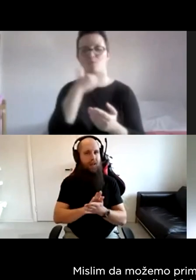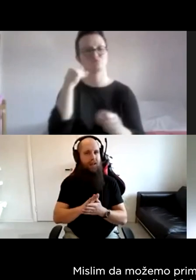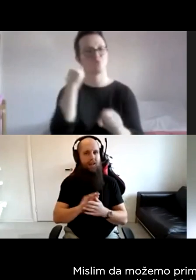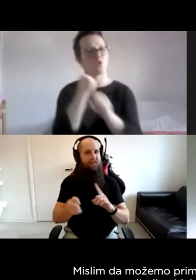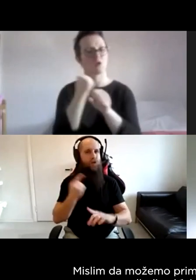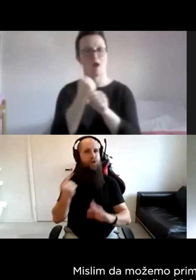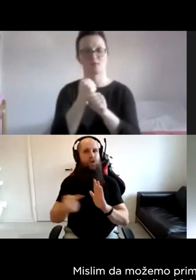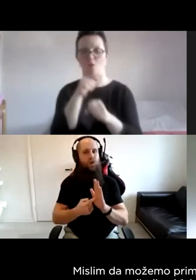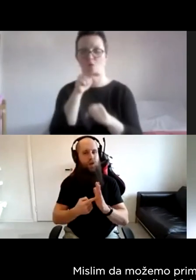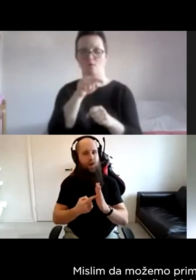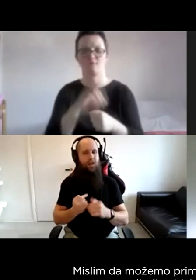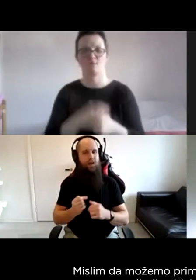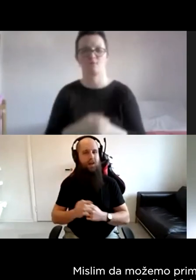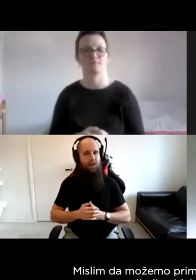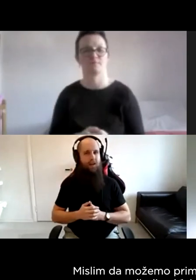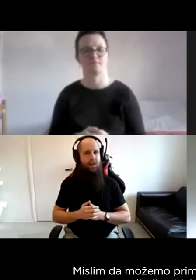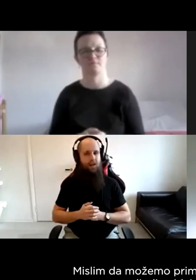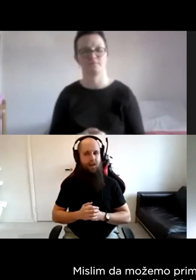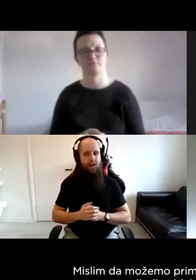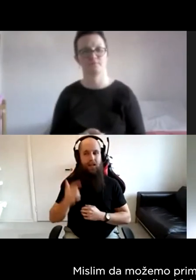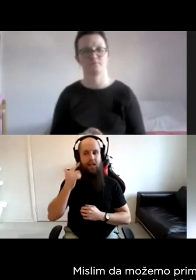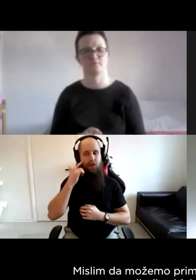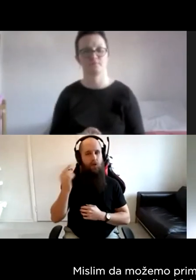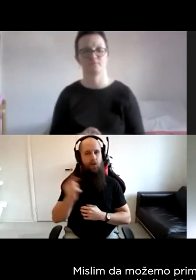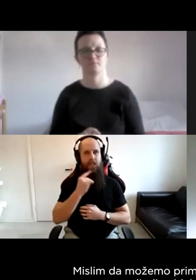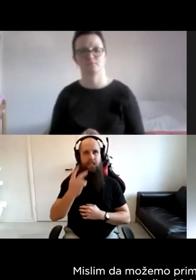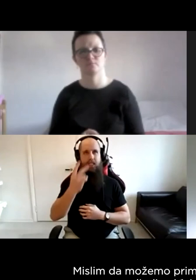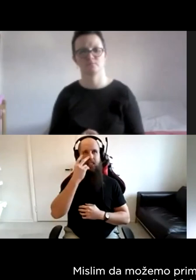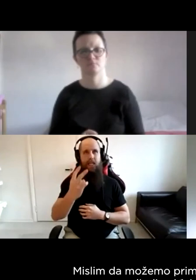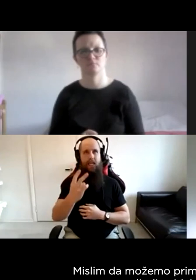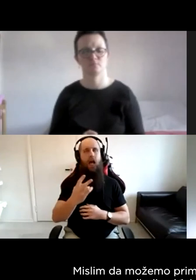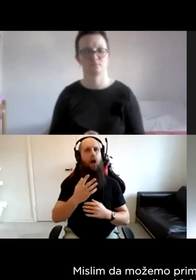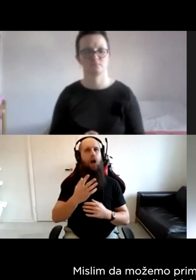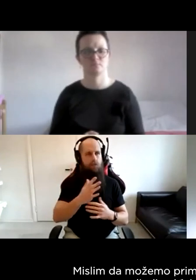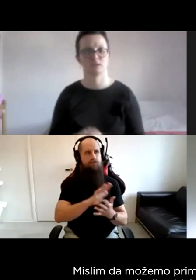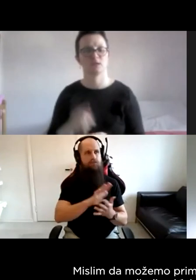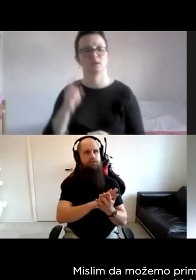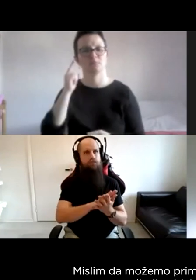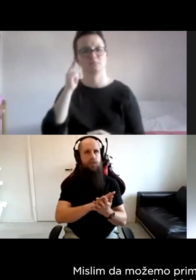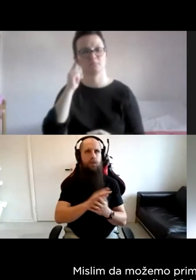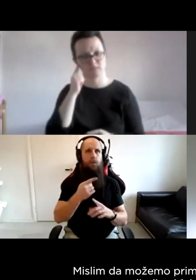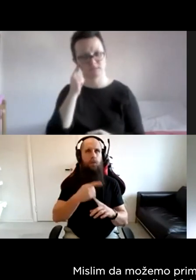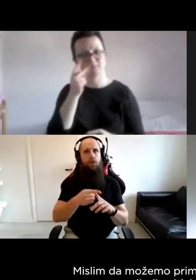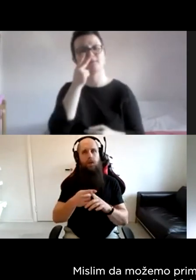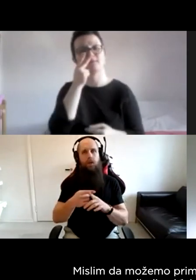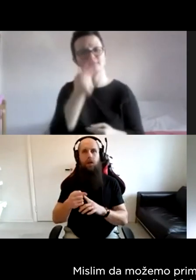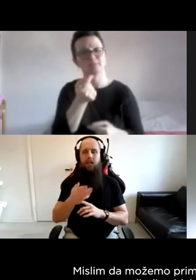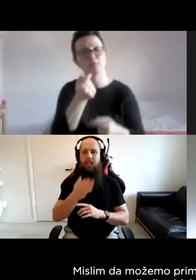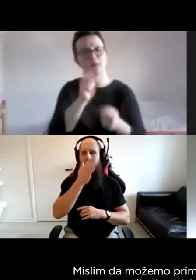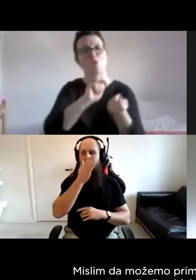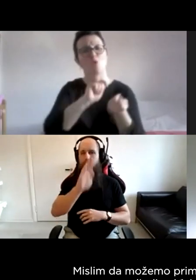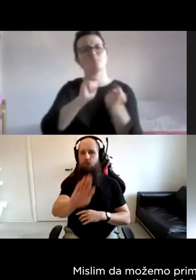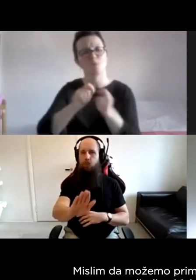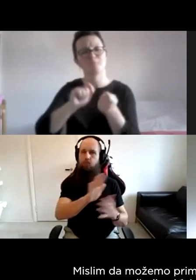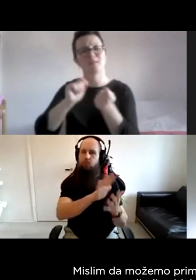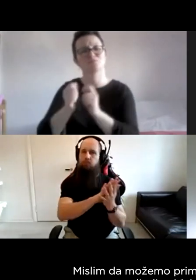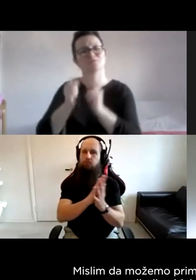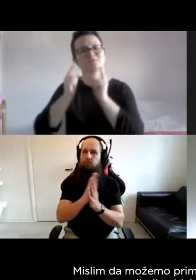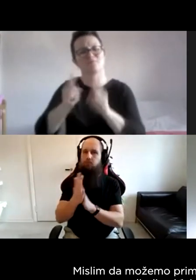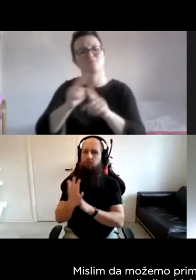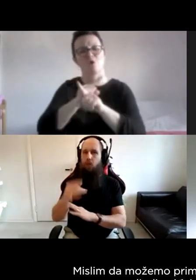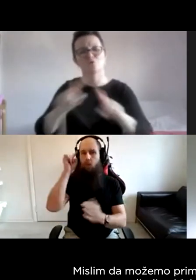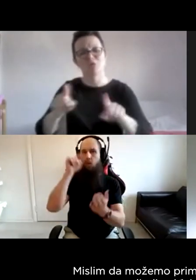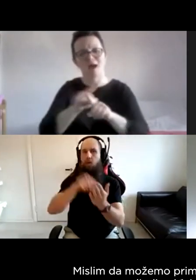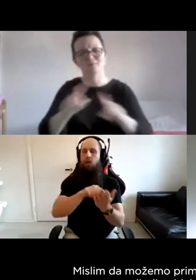see a bit of a change in attitudes in different areas of work where people seem